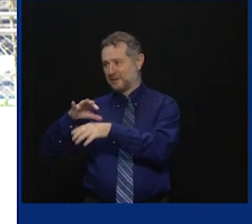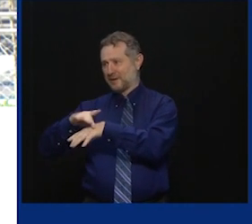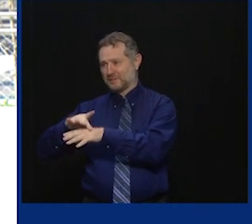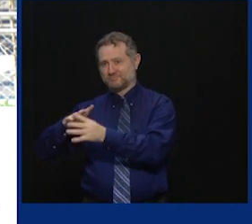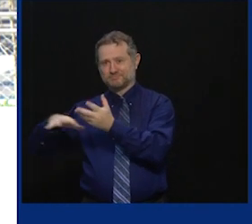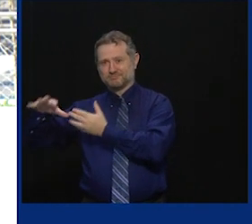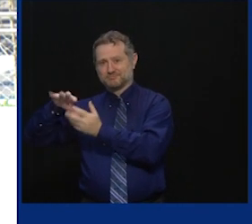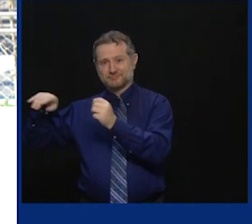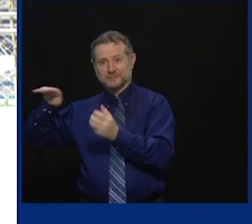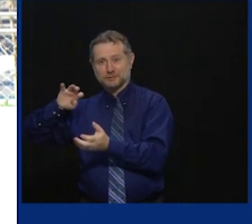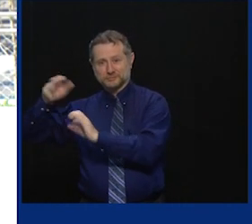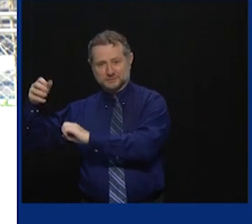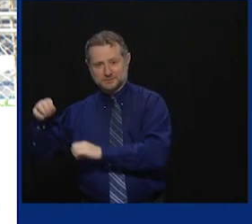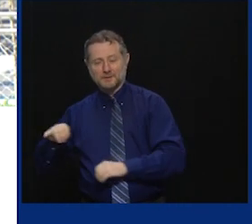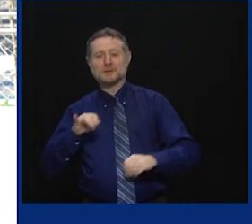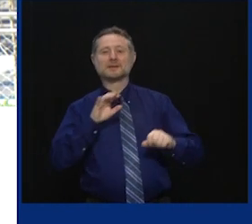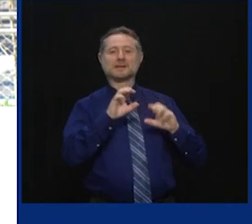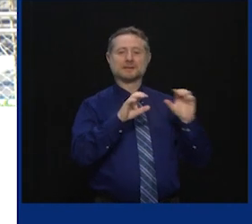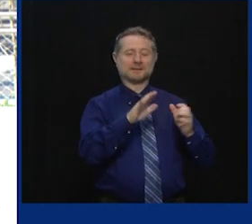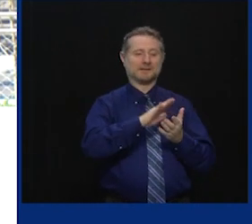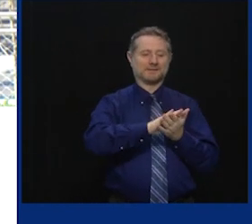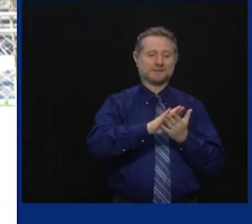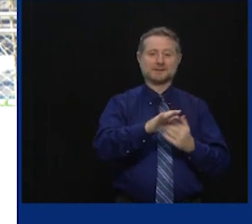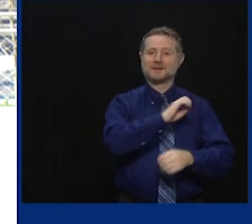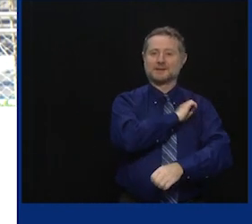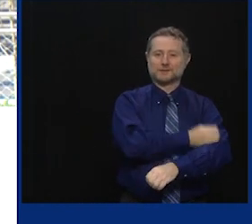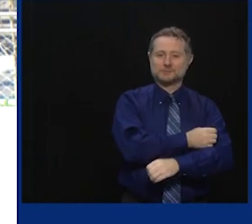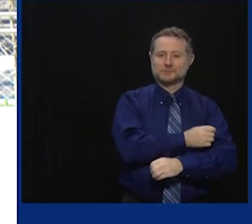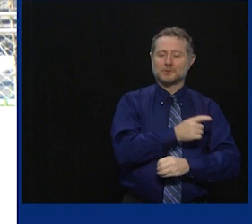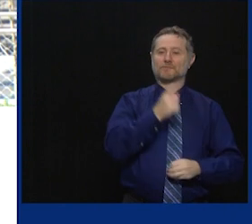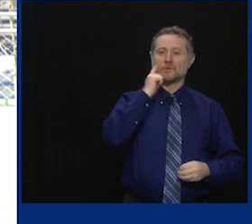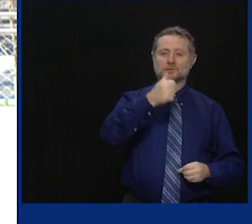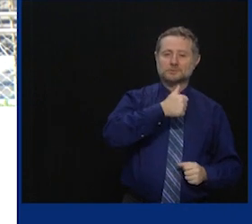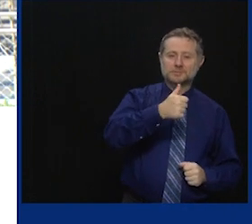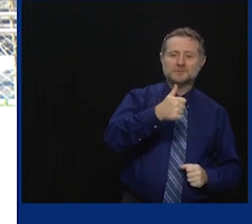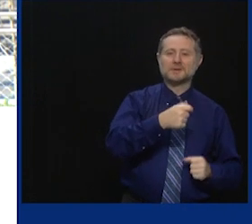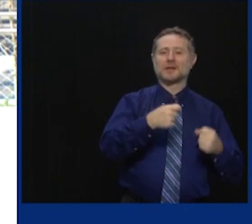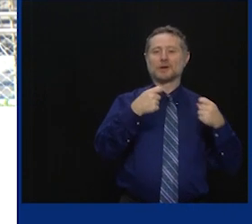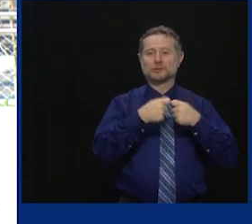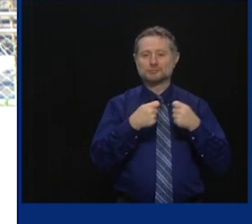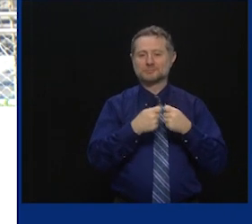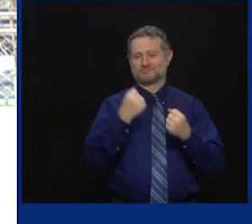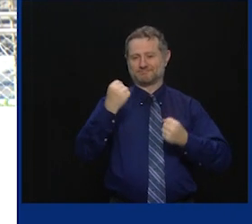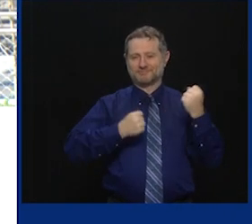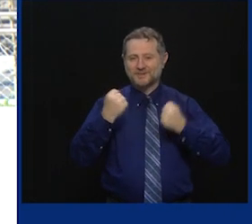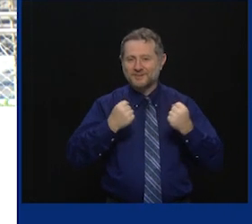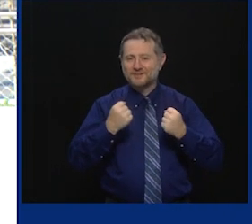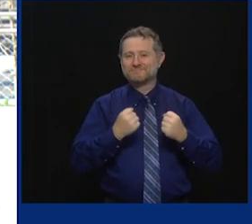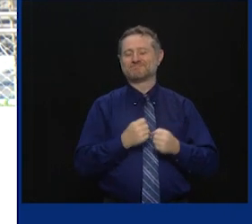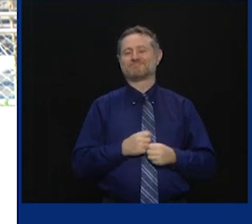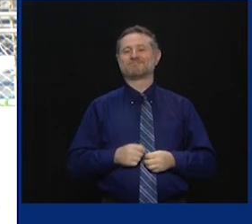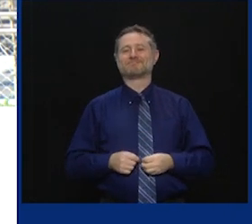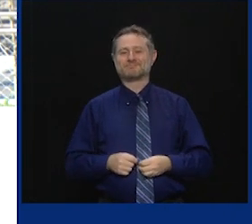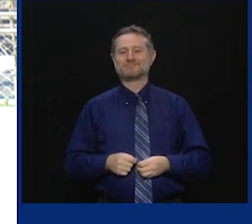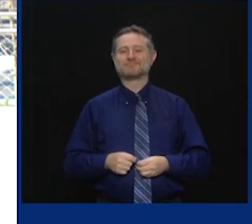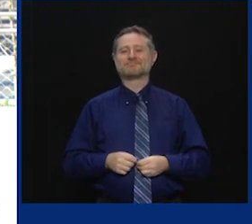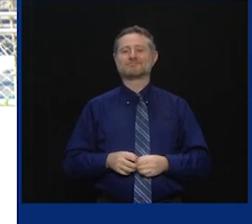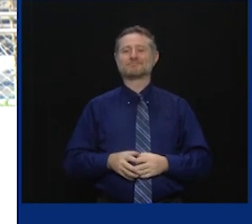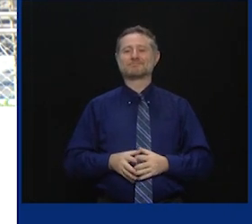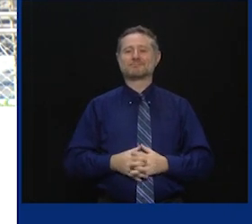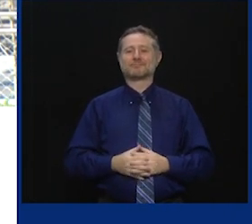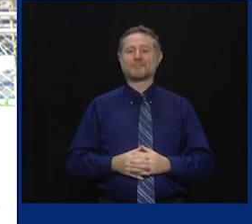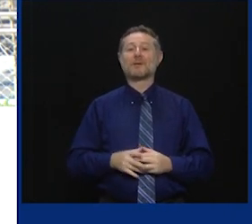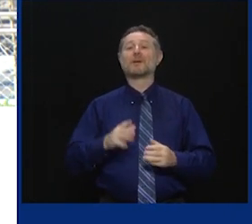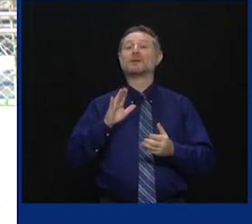investment in clean energy transmission and electric vehicle infrastructure in history, and electrifying thousands of school buses